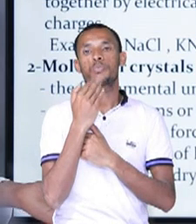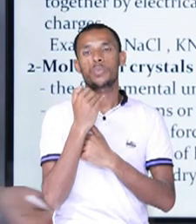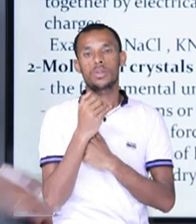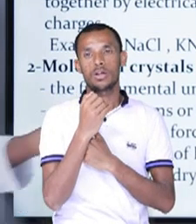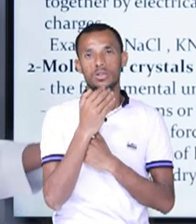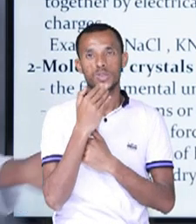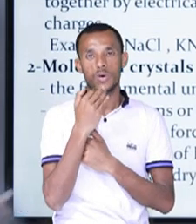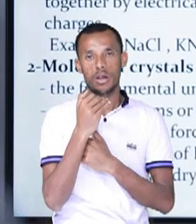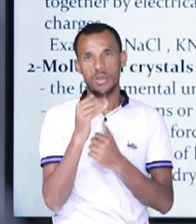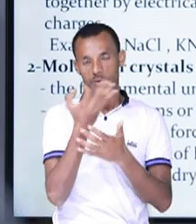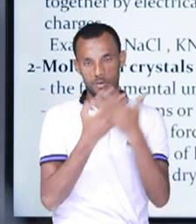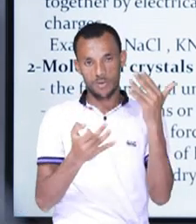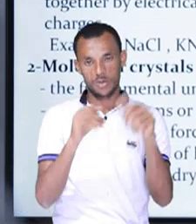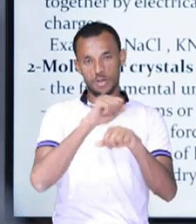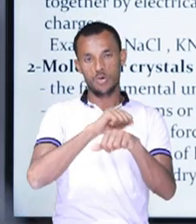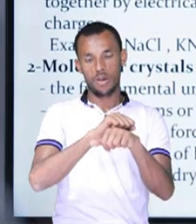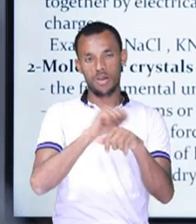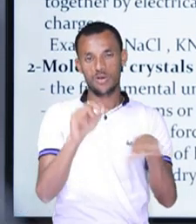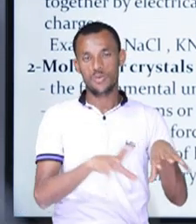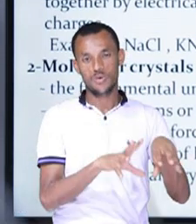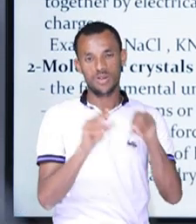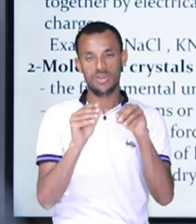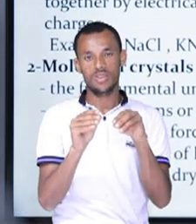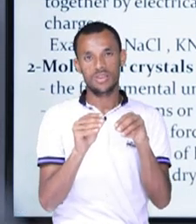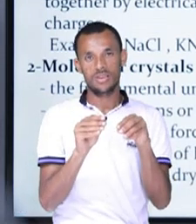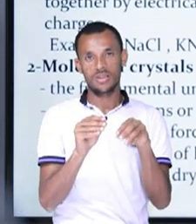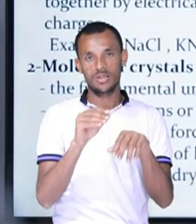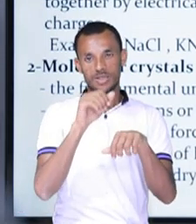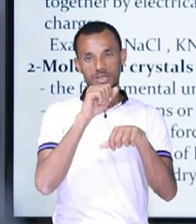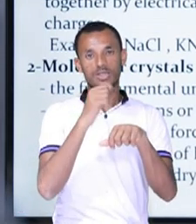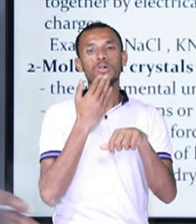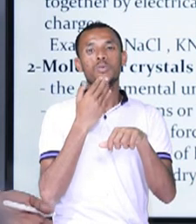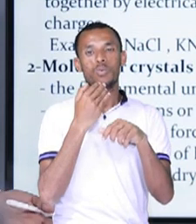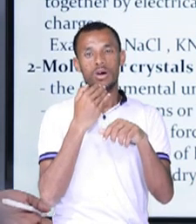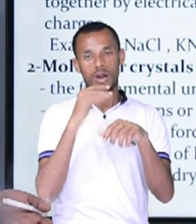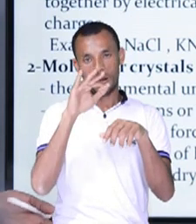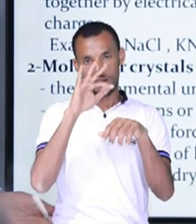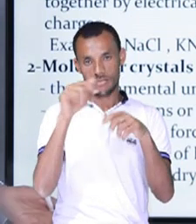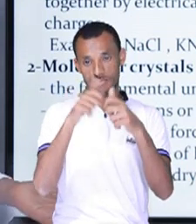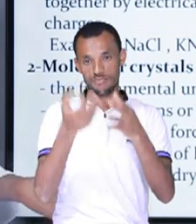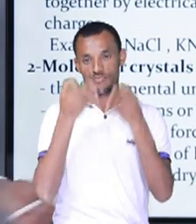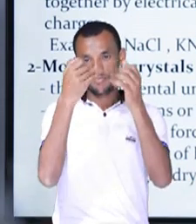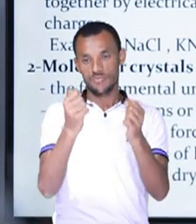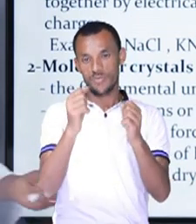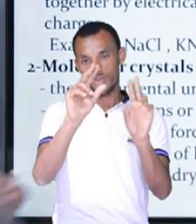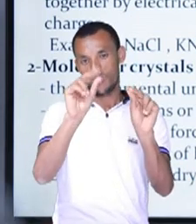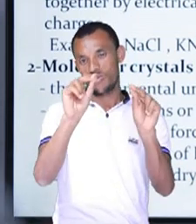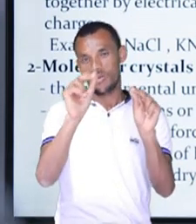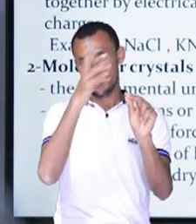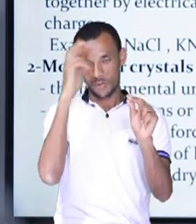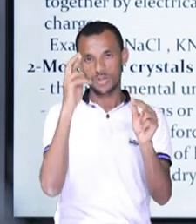sugar. Sugar is in the forms of solid. Students, sugar conduct electricity? No, because there is no free